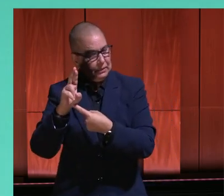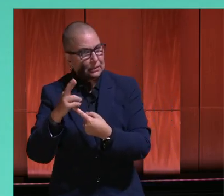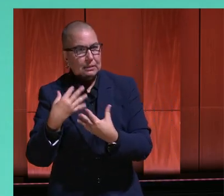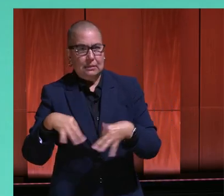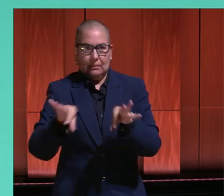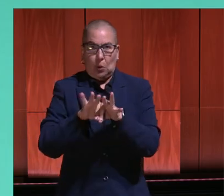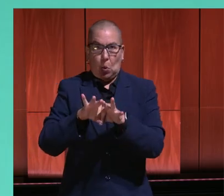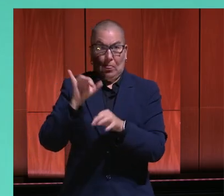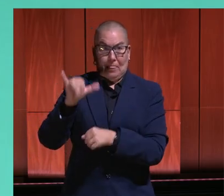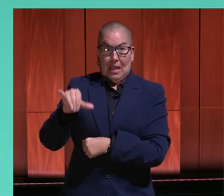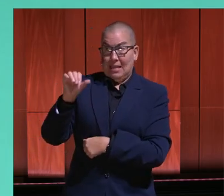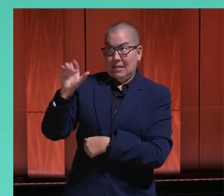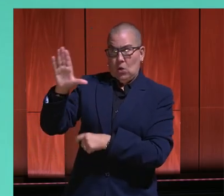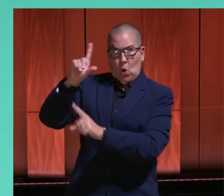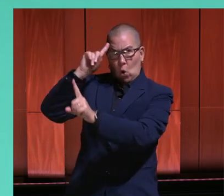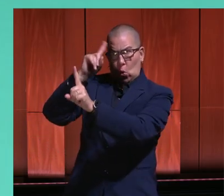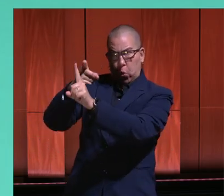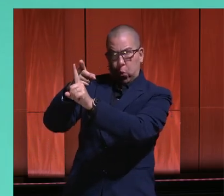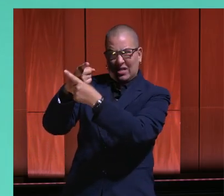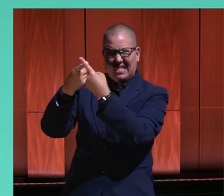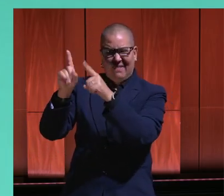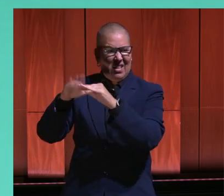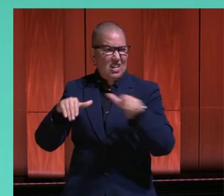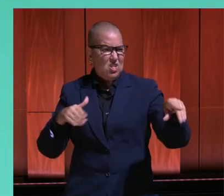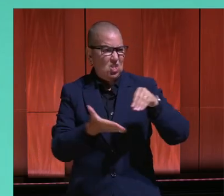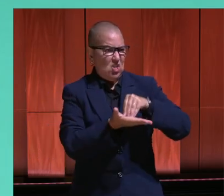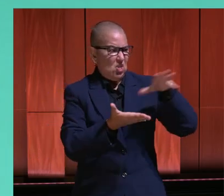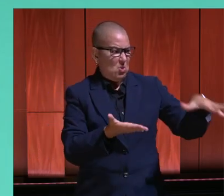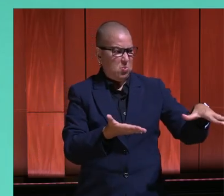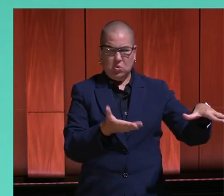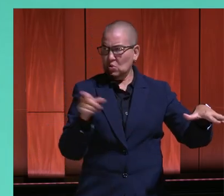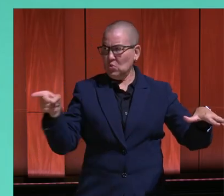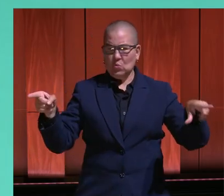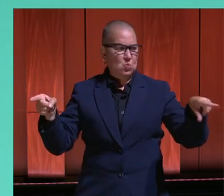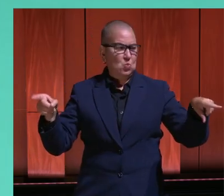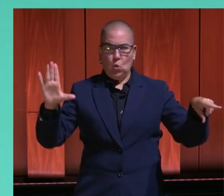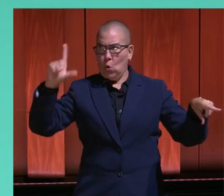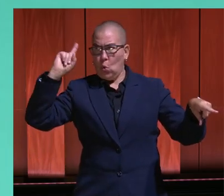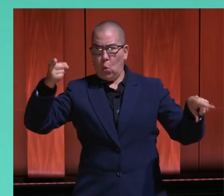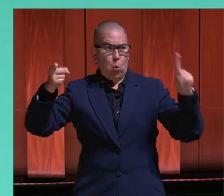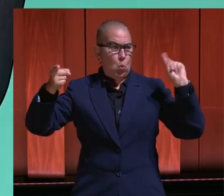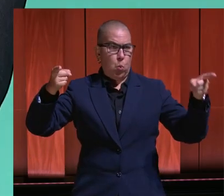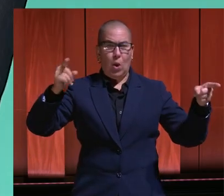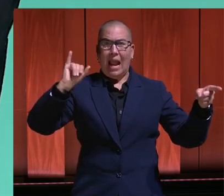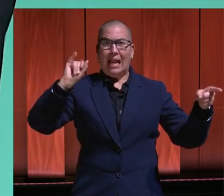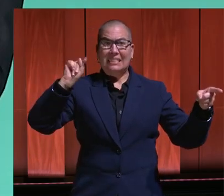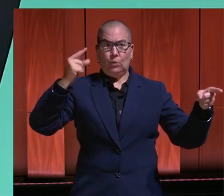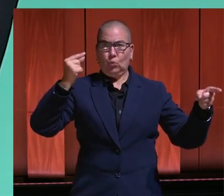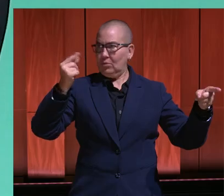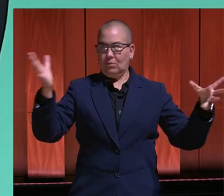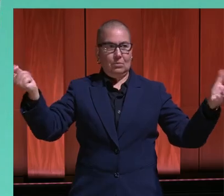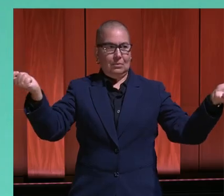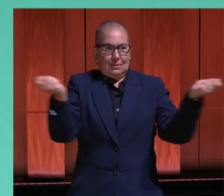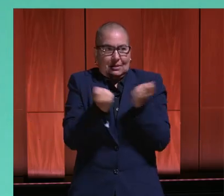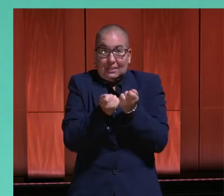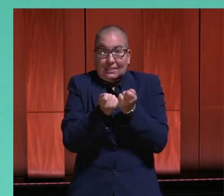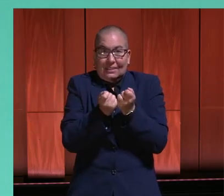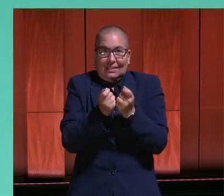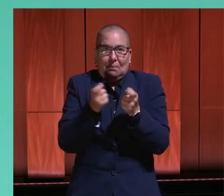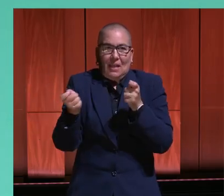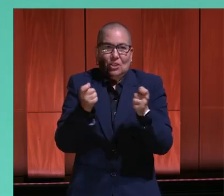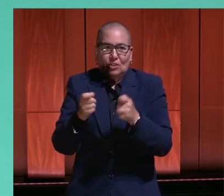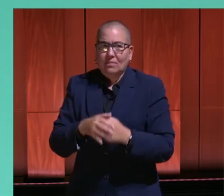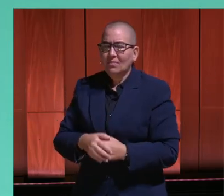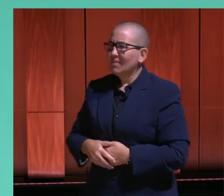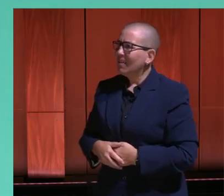goals, but IT kind of meets them in the middle where we facilitate both those goals. Yeah, 100%. Let's pivot slightly to